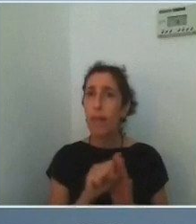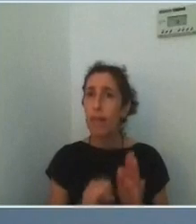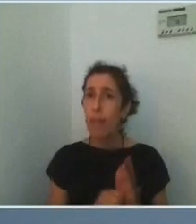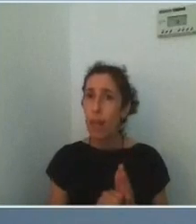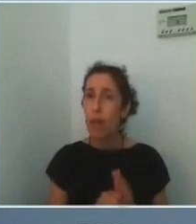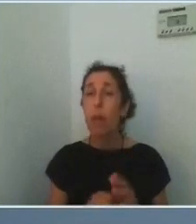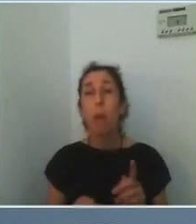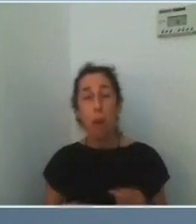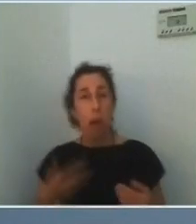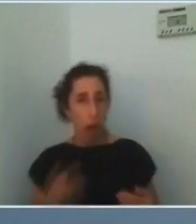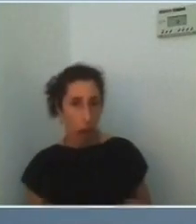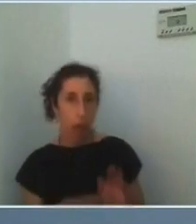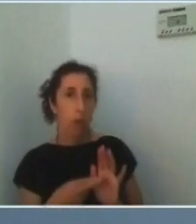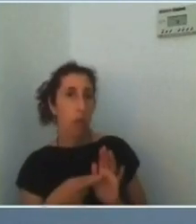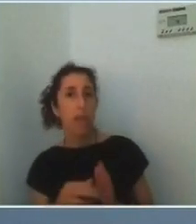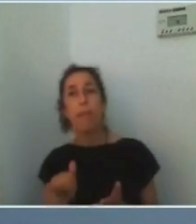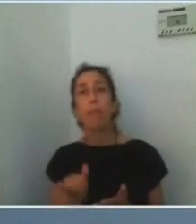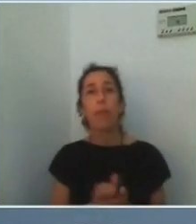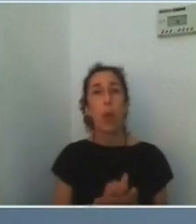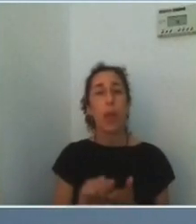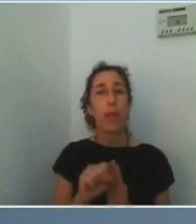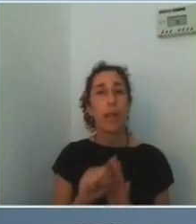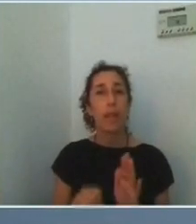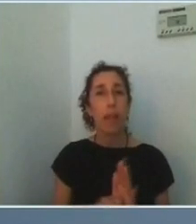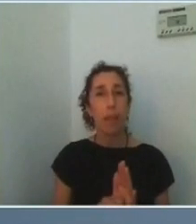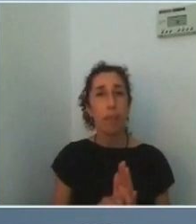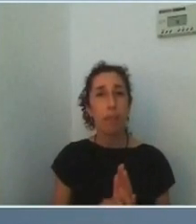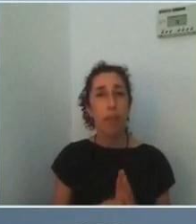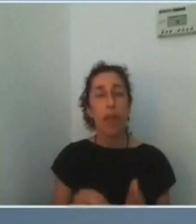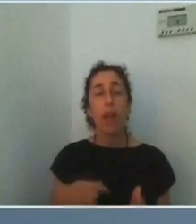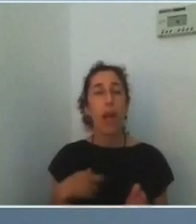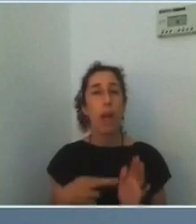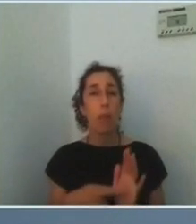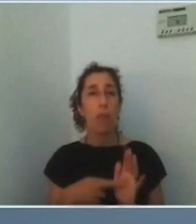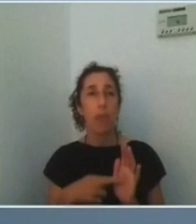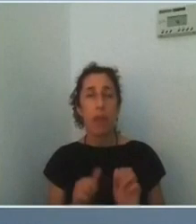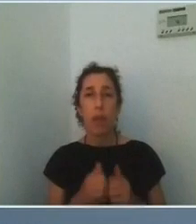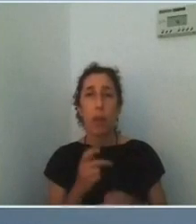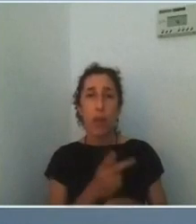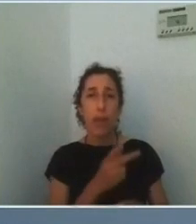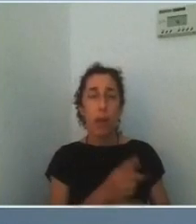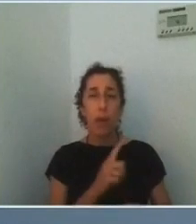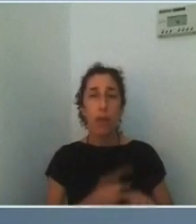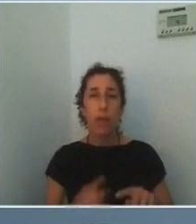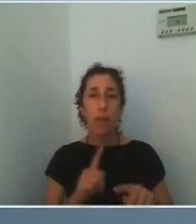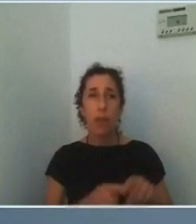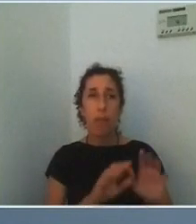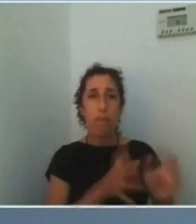powers over charitable corporations and their trustees, including the NRA.